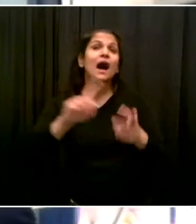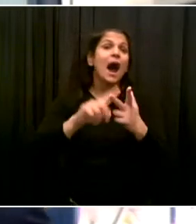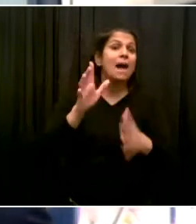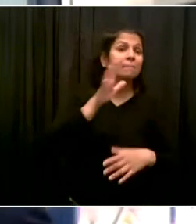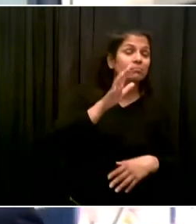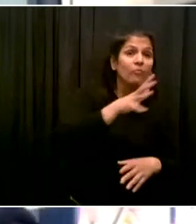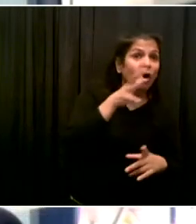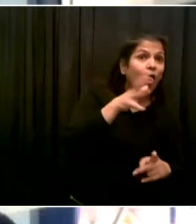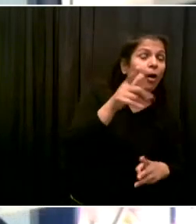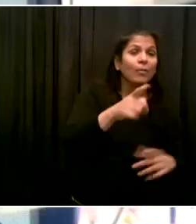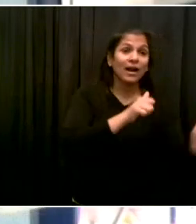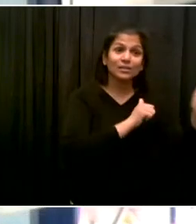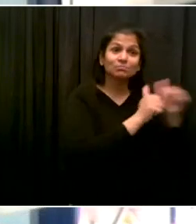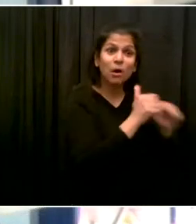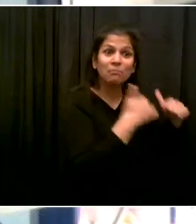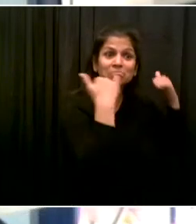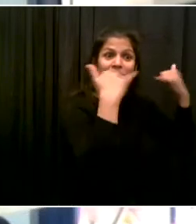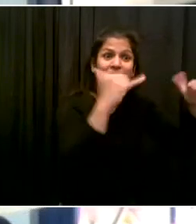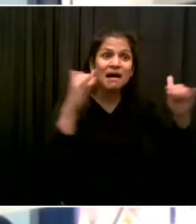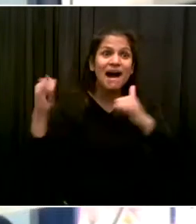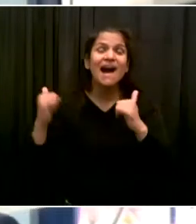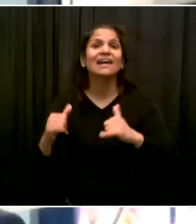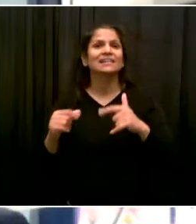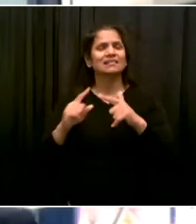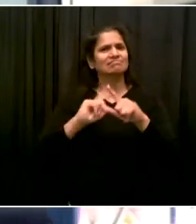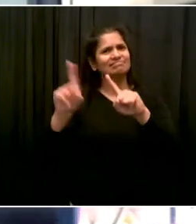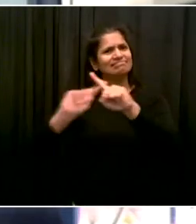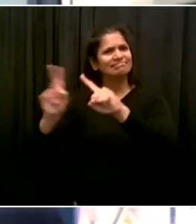Harbor, and my community school director, Elizabeth Cedeno,